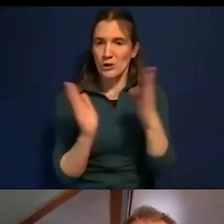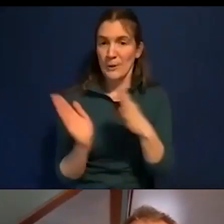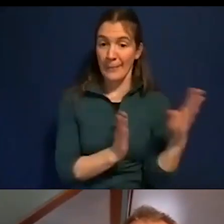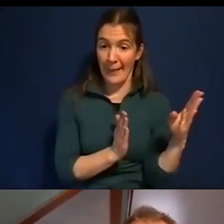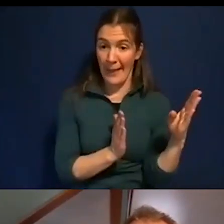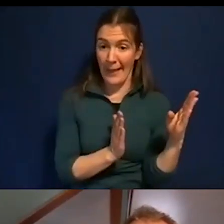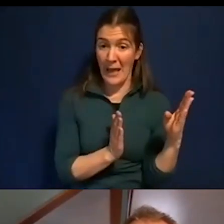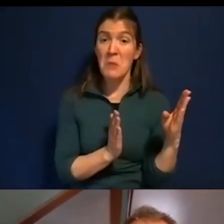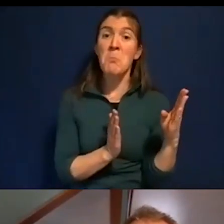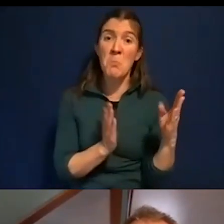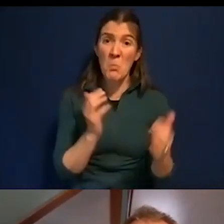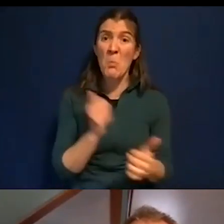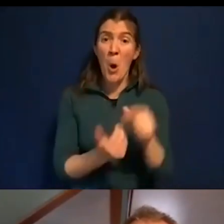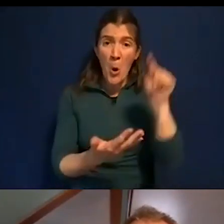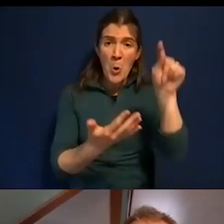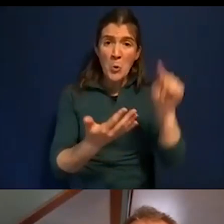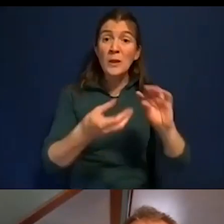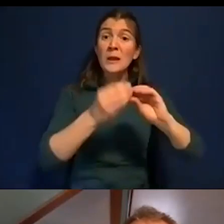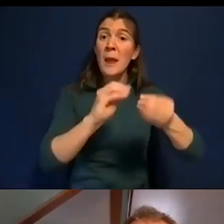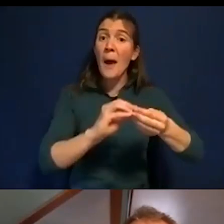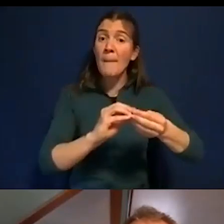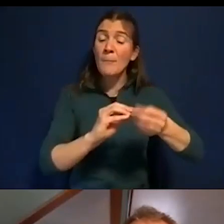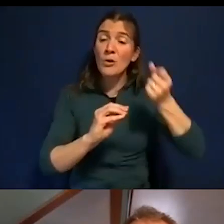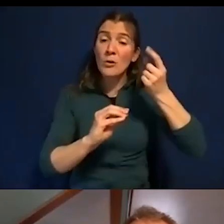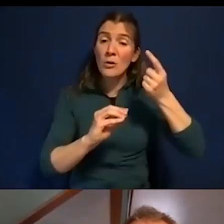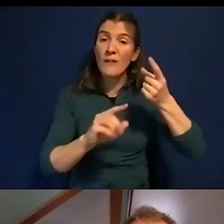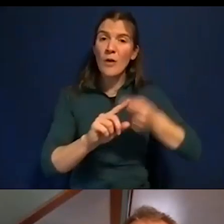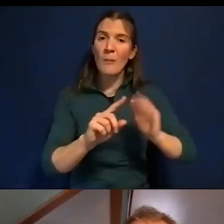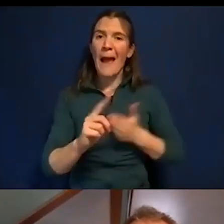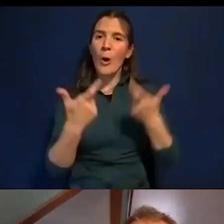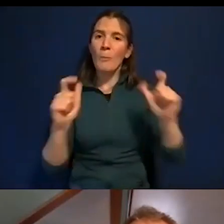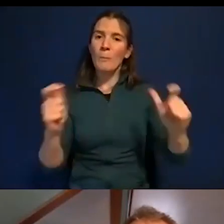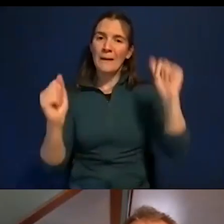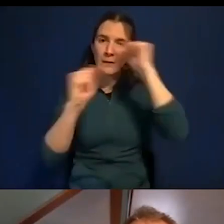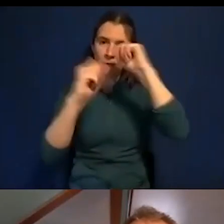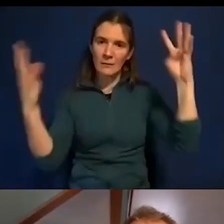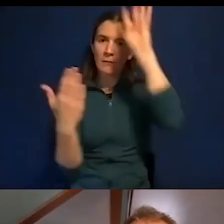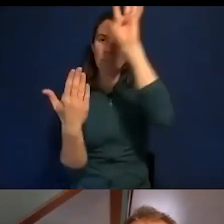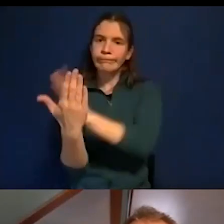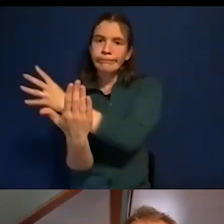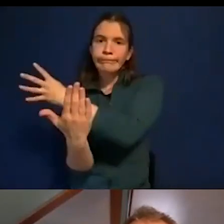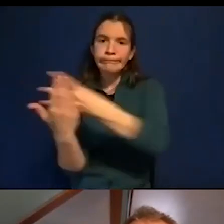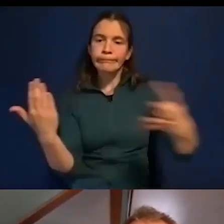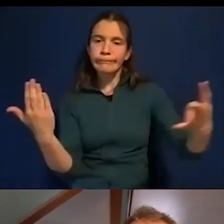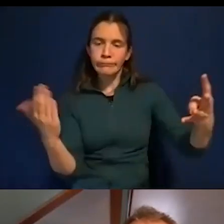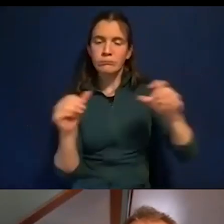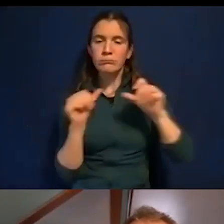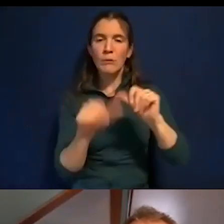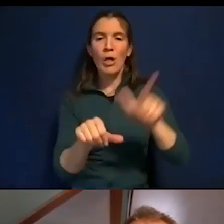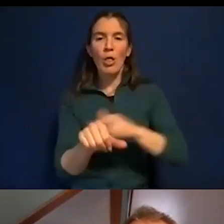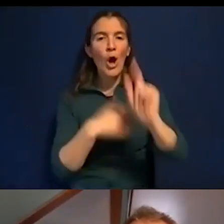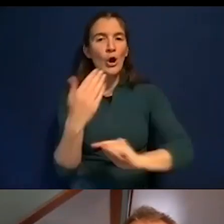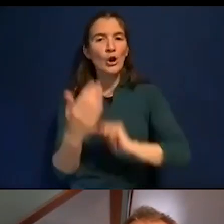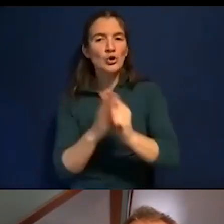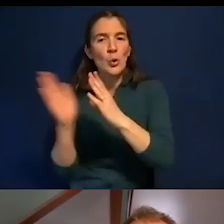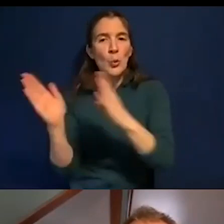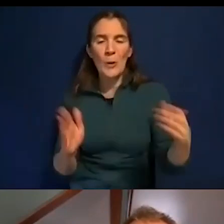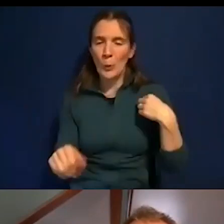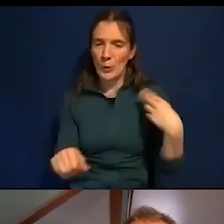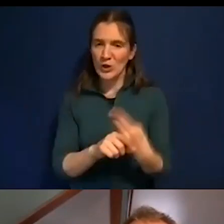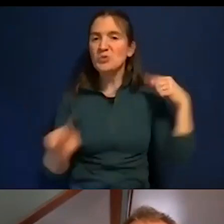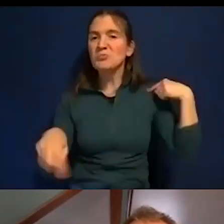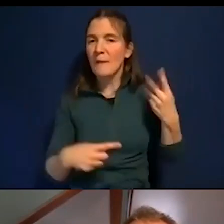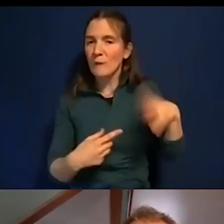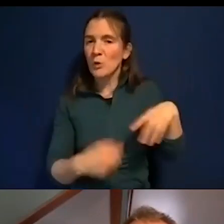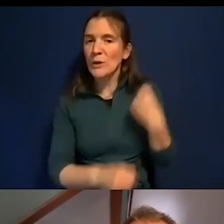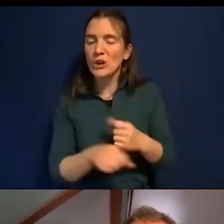for the most part, these numbers are pulled from the long-term capital plan spreadsheet that we've been working with for the last couple of years.